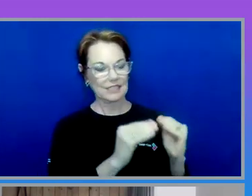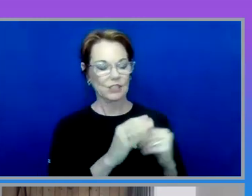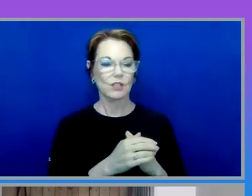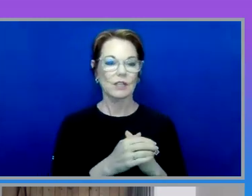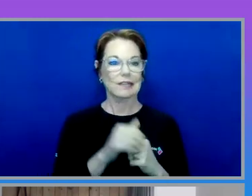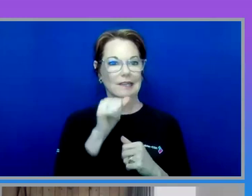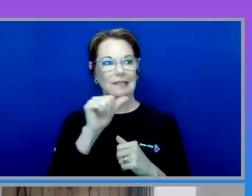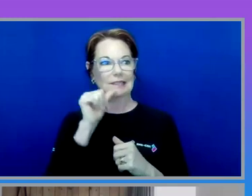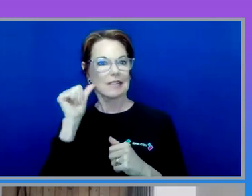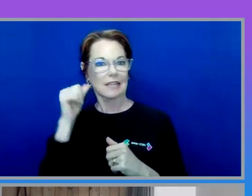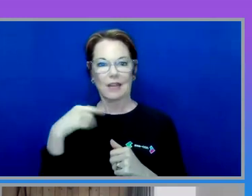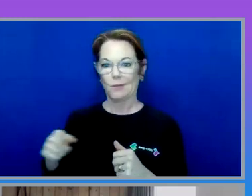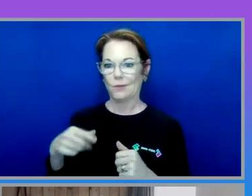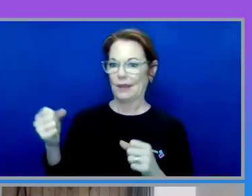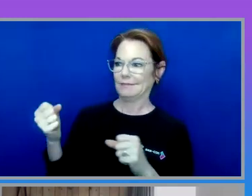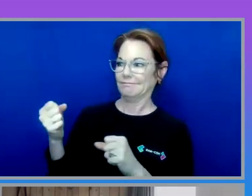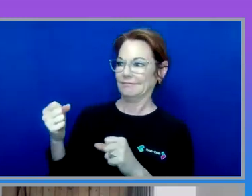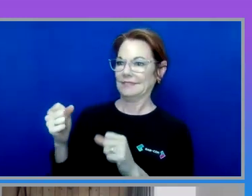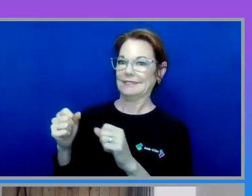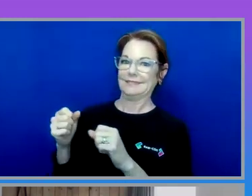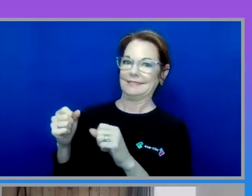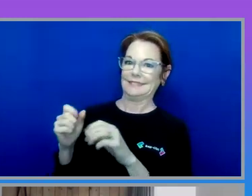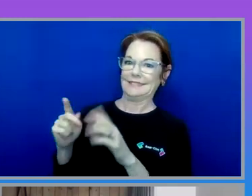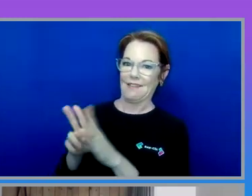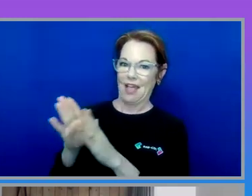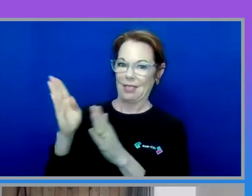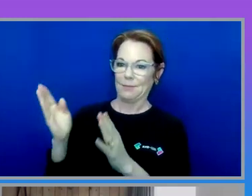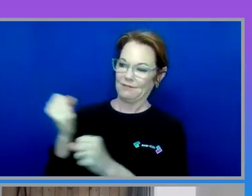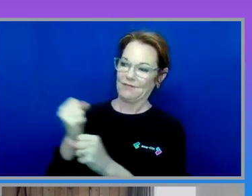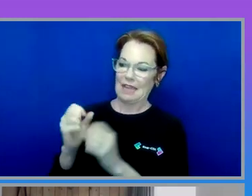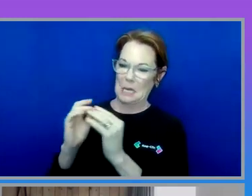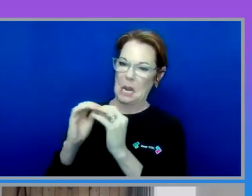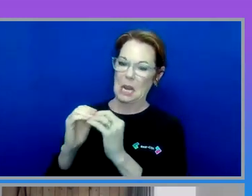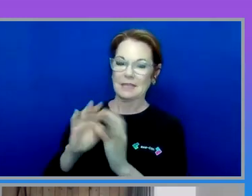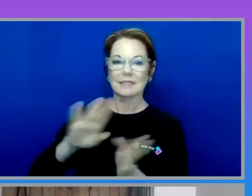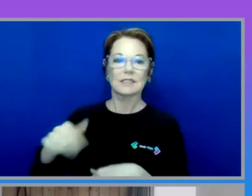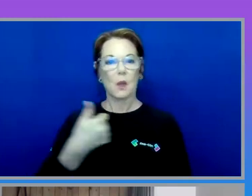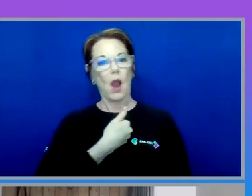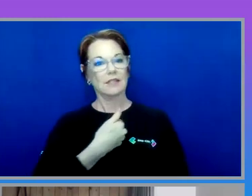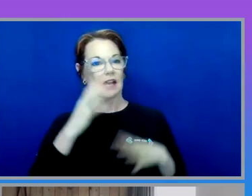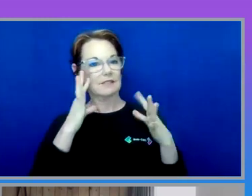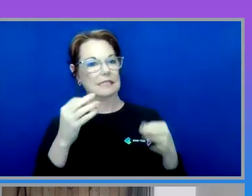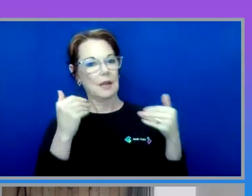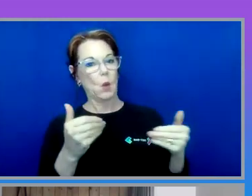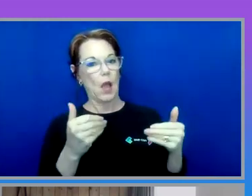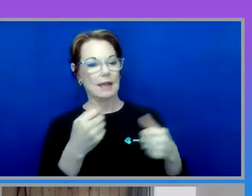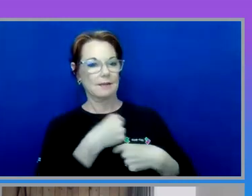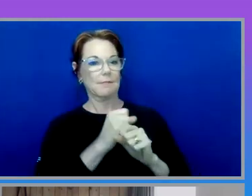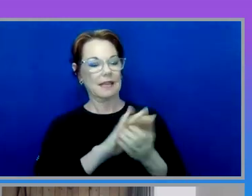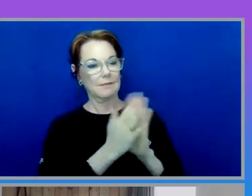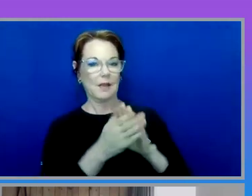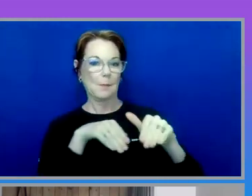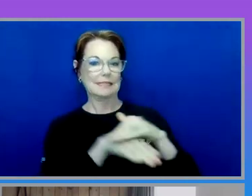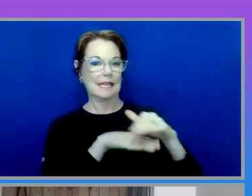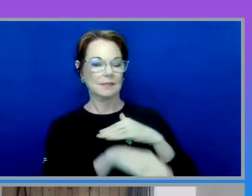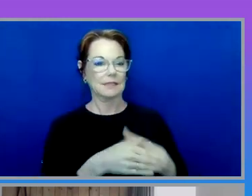with them yesterday and we really don't want to fight with them today. So we're just going to make it accessible on our own and hope they're okay with it.